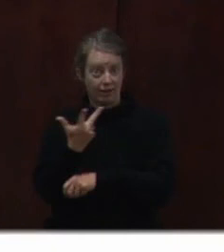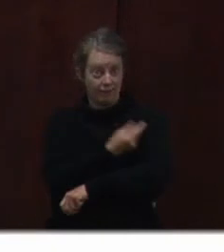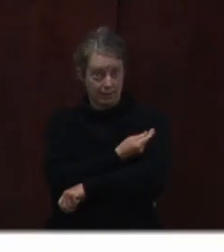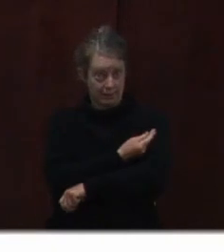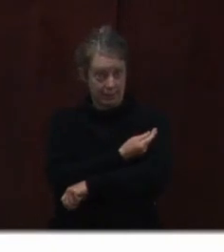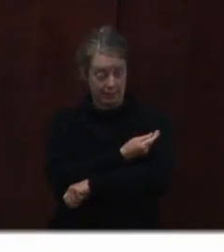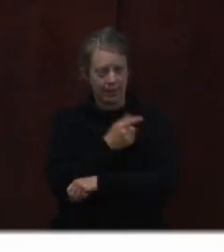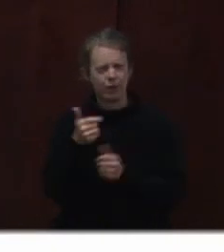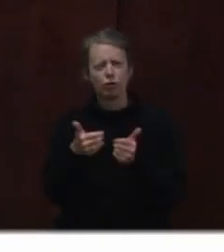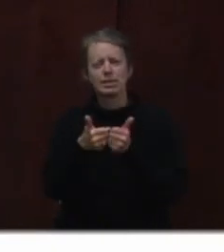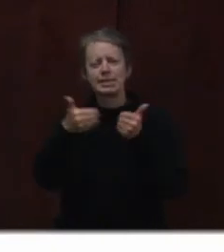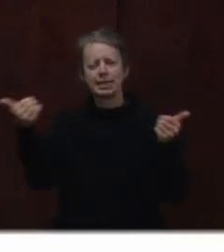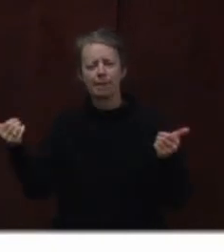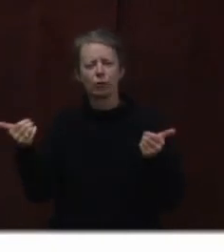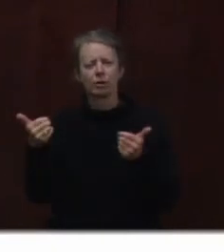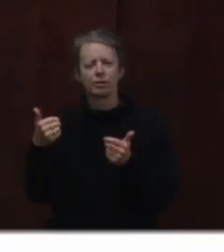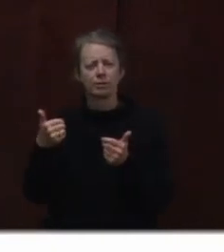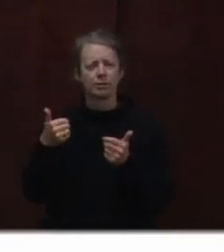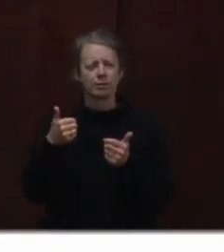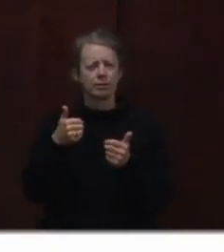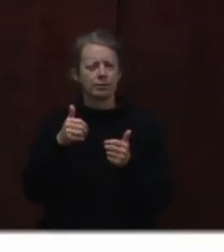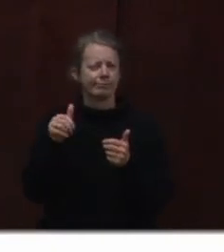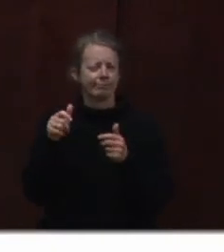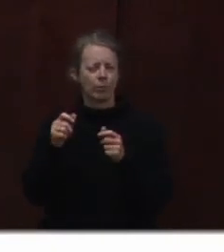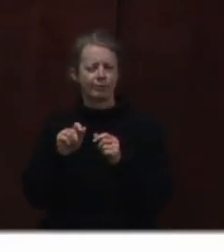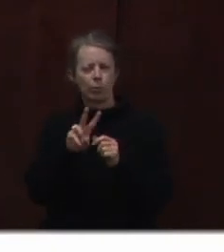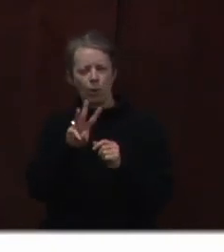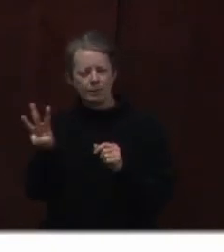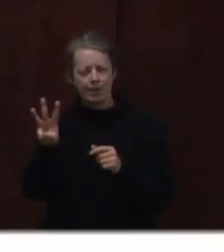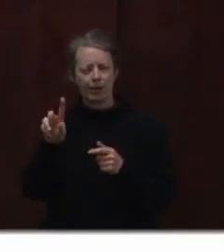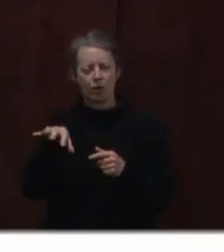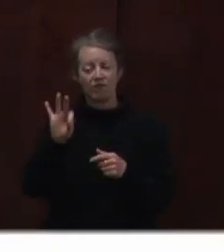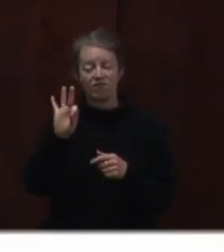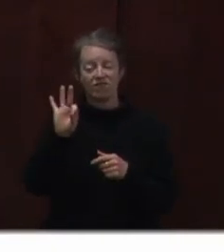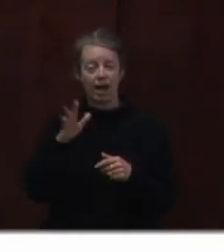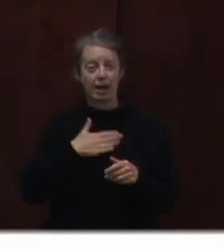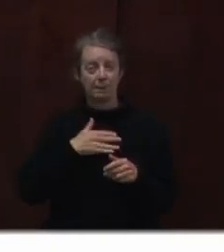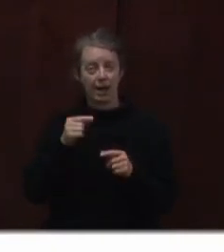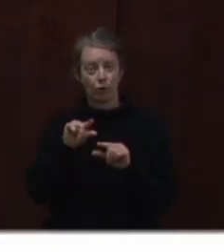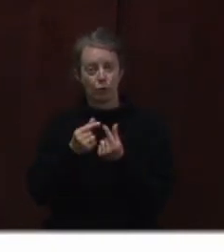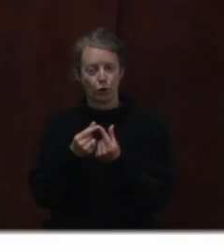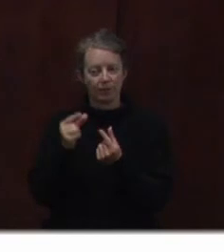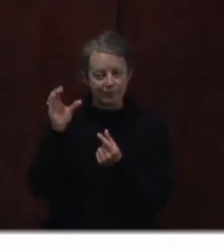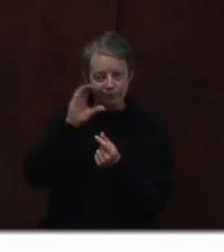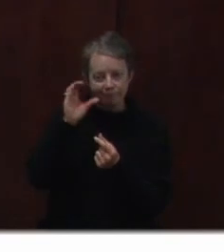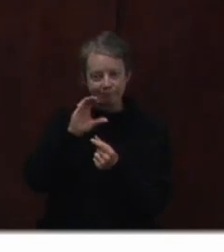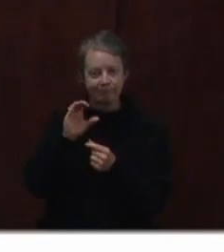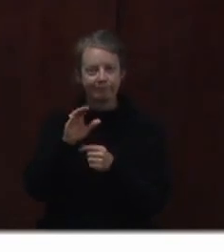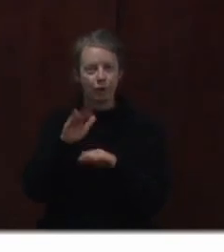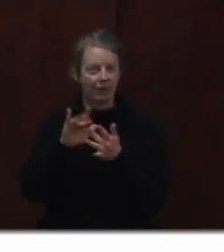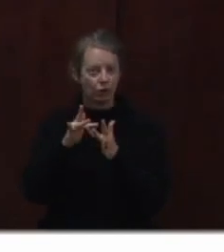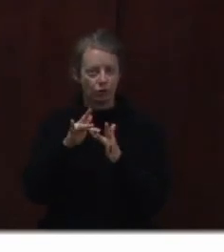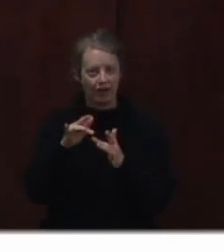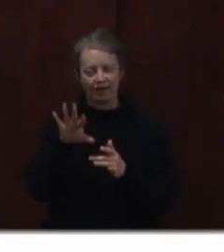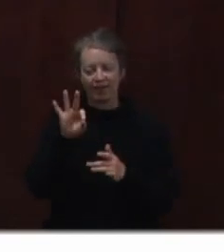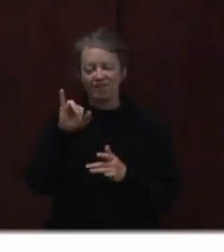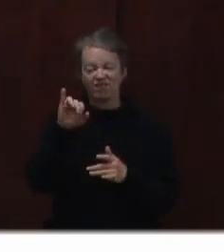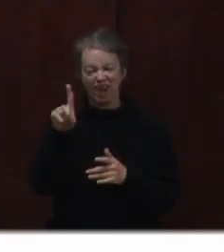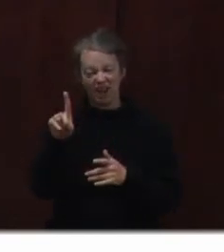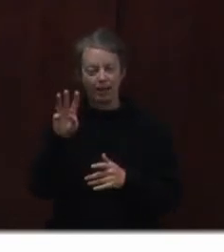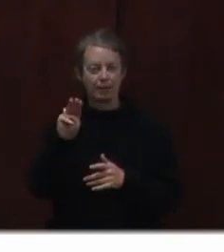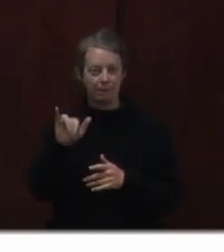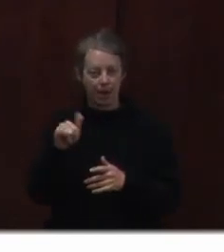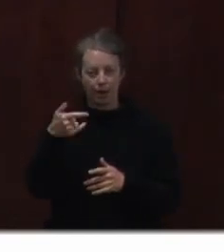about Find My Group, that if you just Google Find My Group, North Carolina, it will come up, because